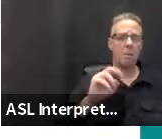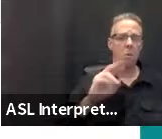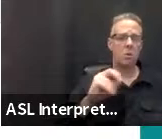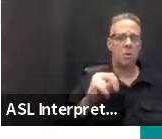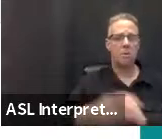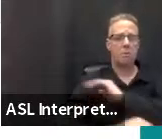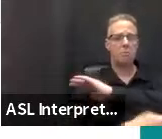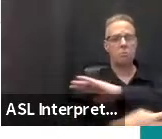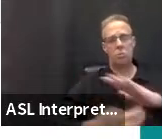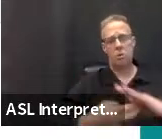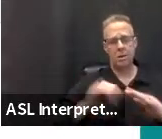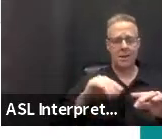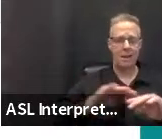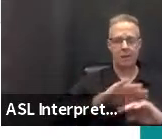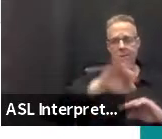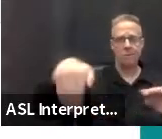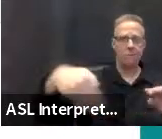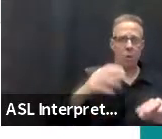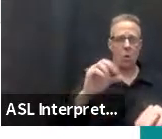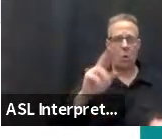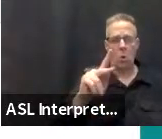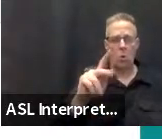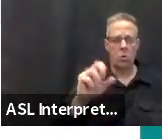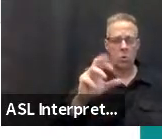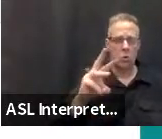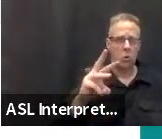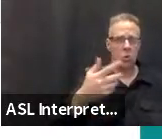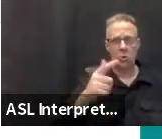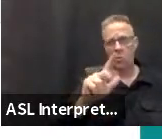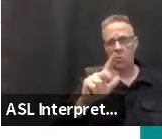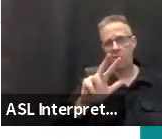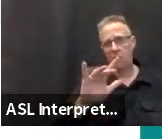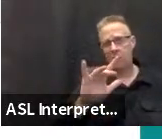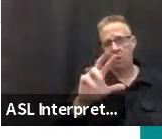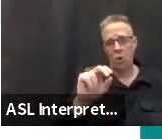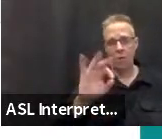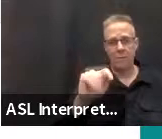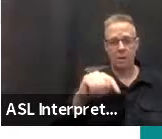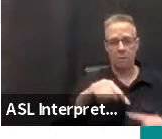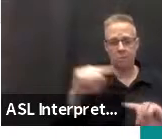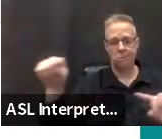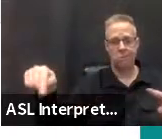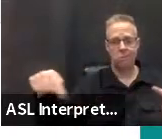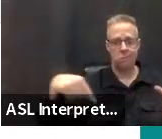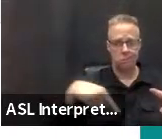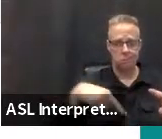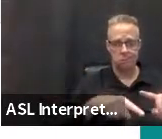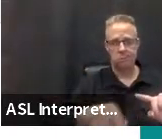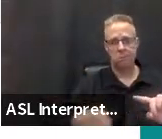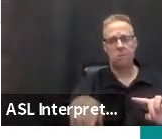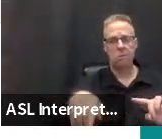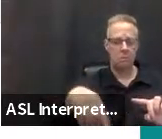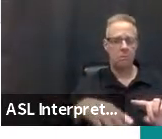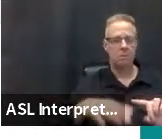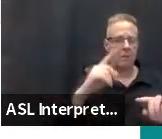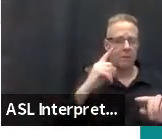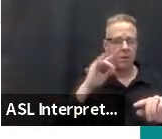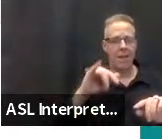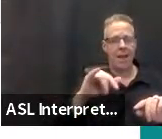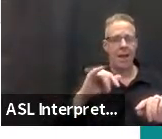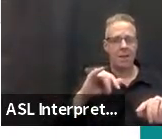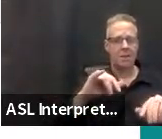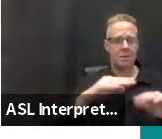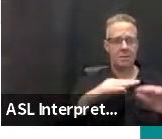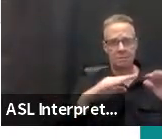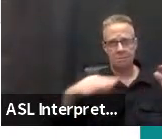only, you know, 30 and probably 25, 30 feet of corkscrew covering that vertical elevation,